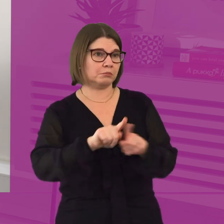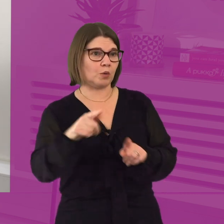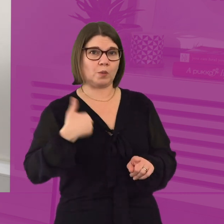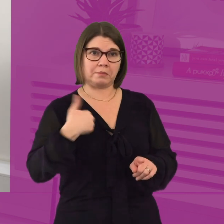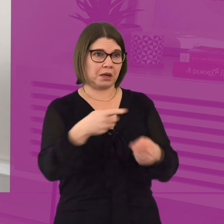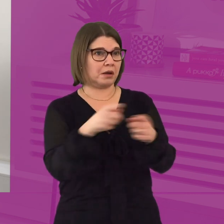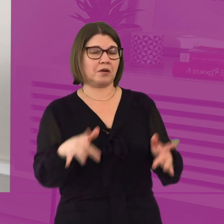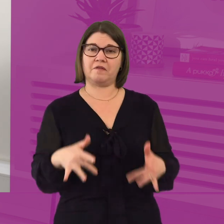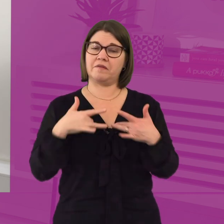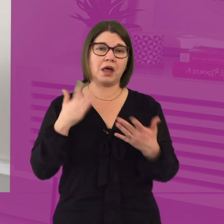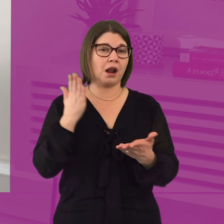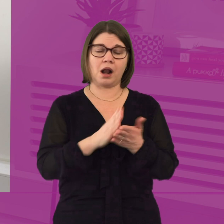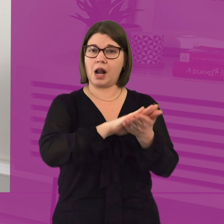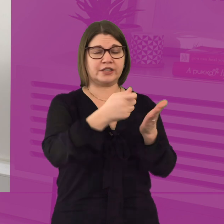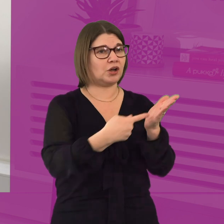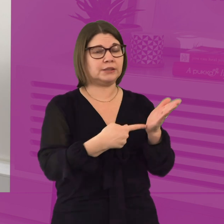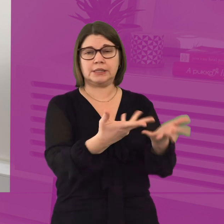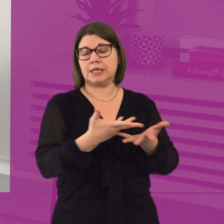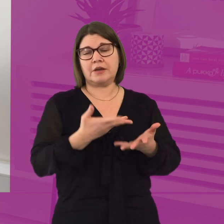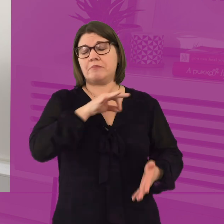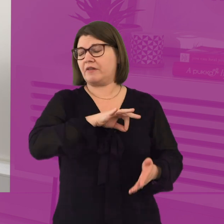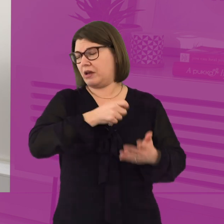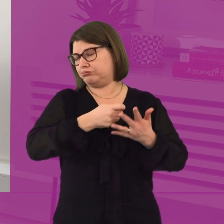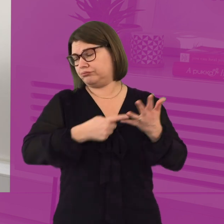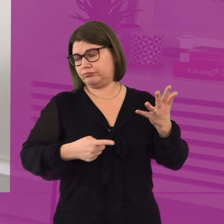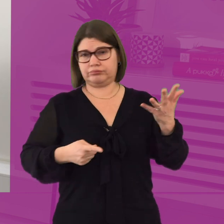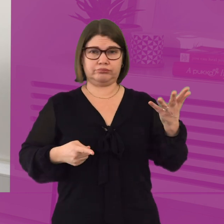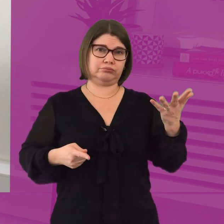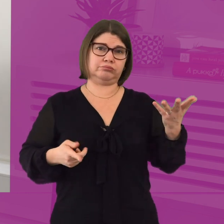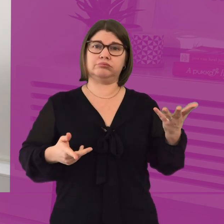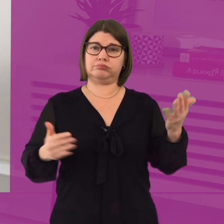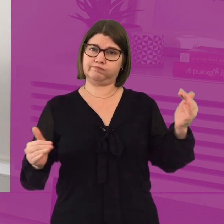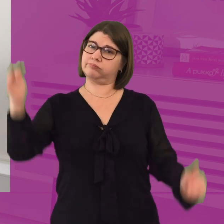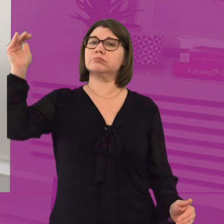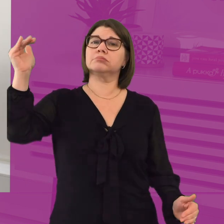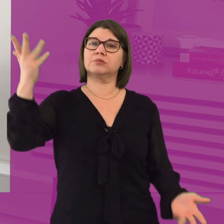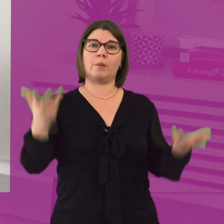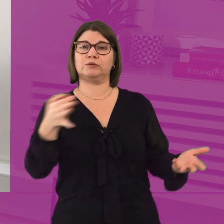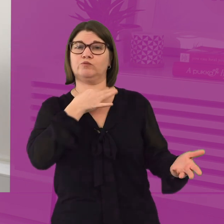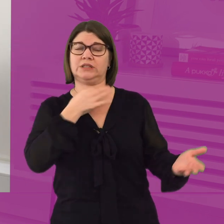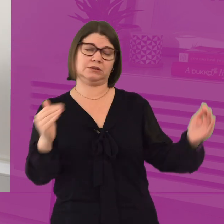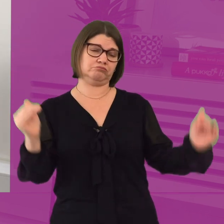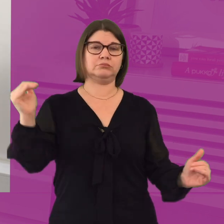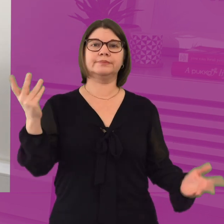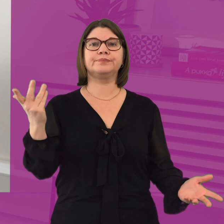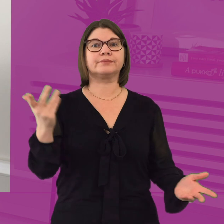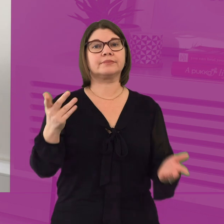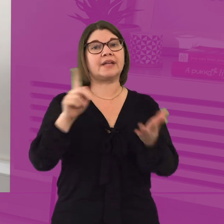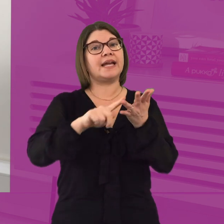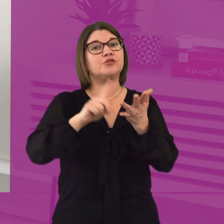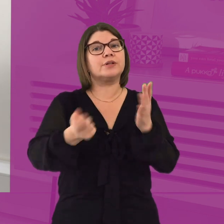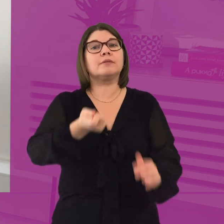vast majority of women, the benefits will by far outweigh any small risks, I think is a first really important thing to say. So if